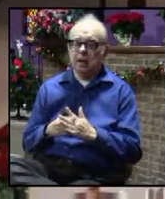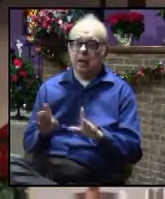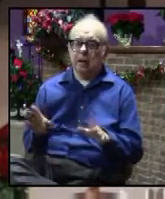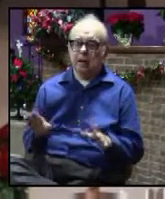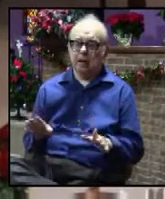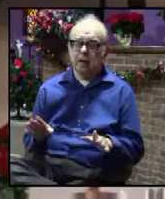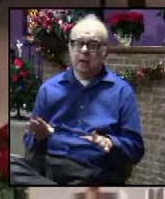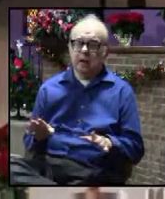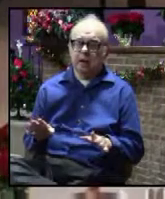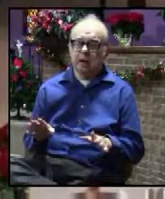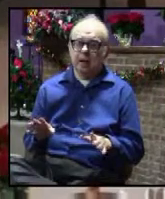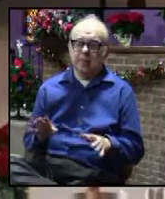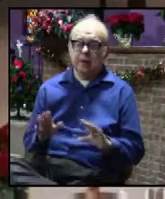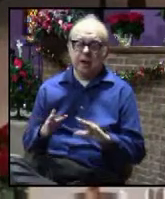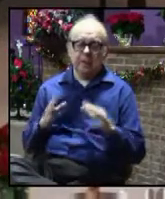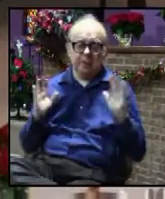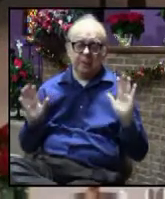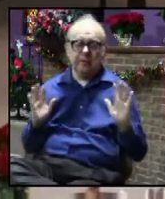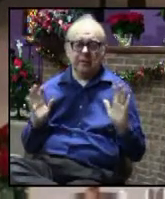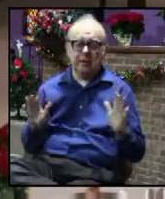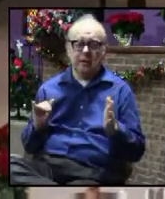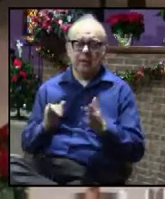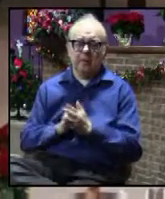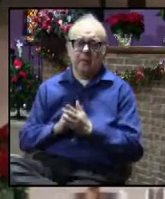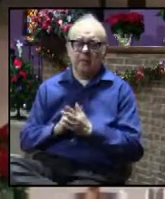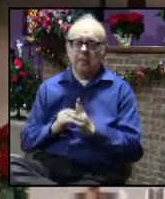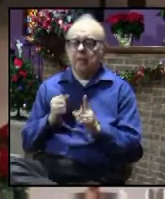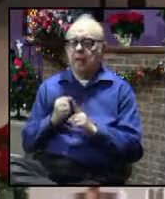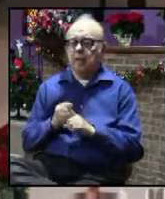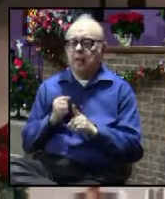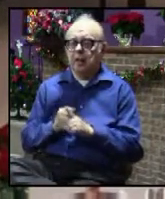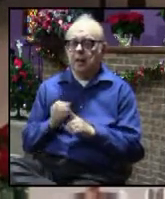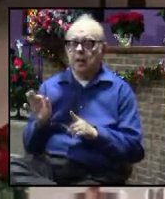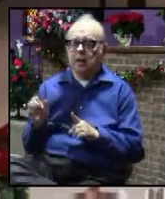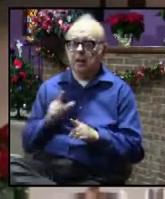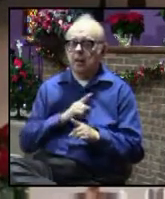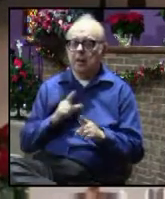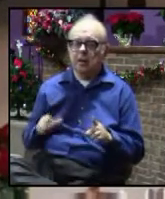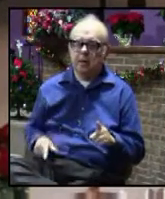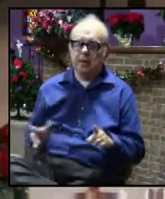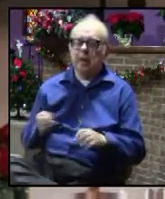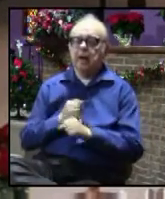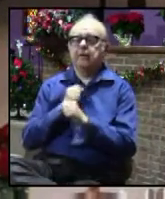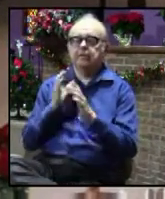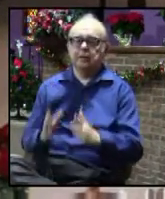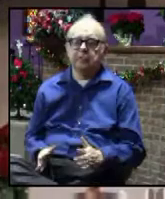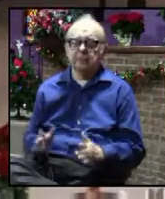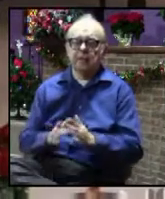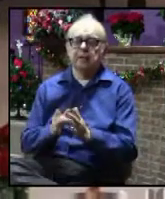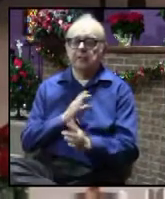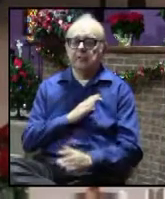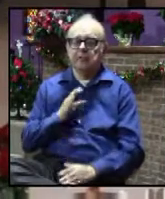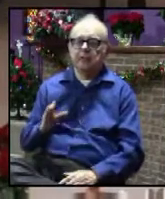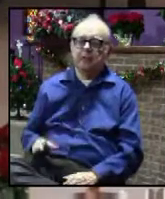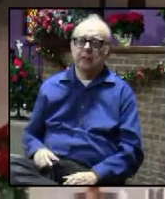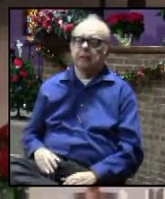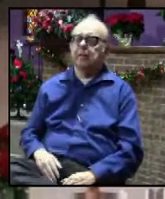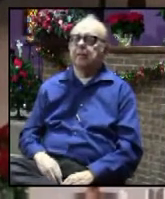become majestic, because that was the beat of our Lord and our Savior, Jesus